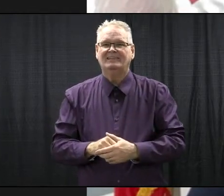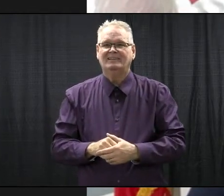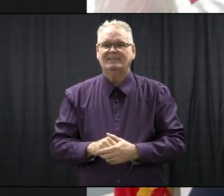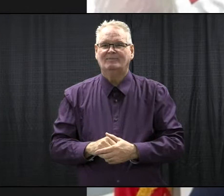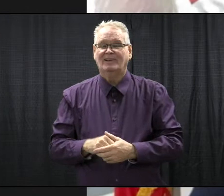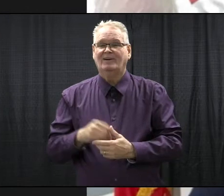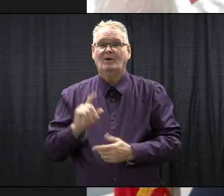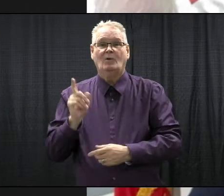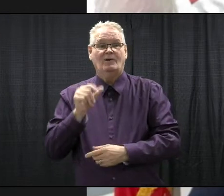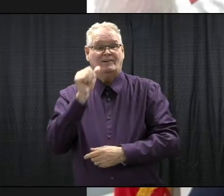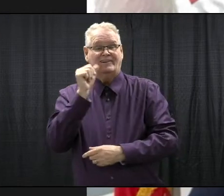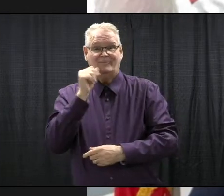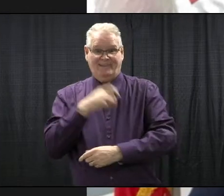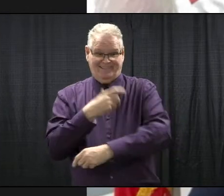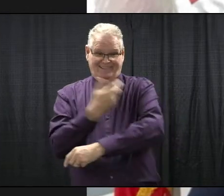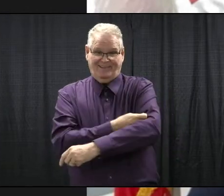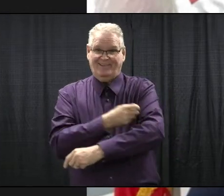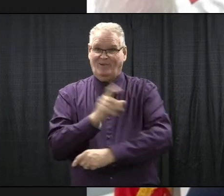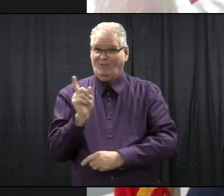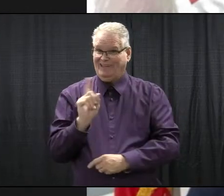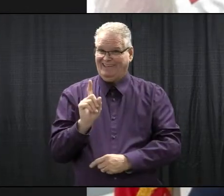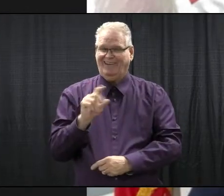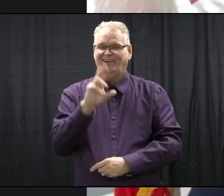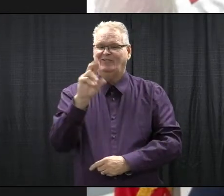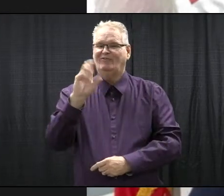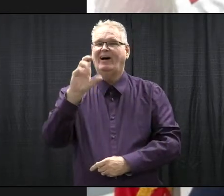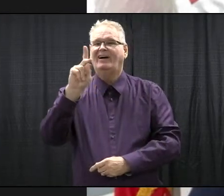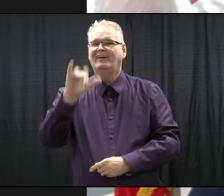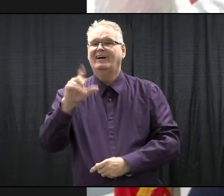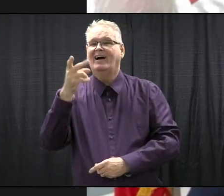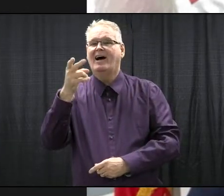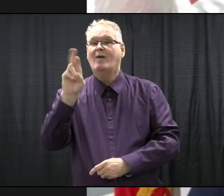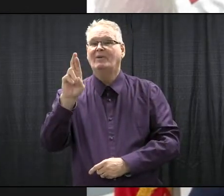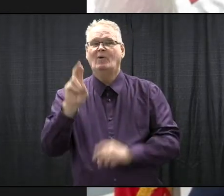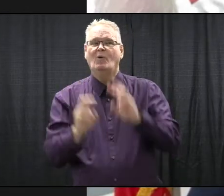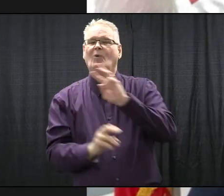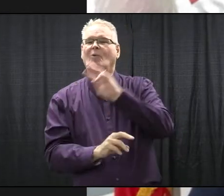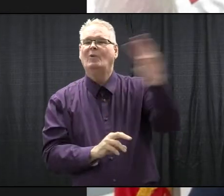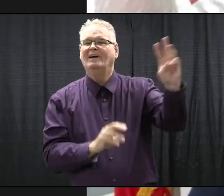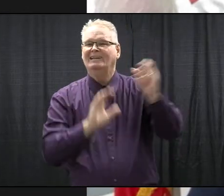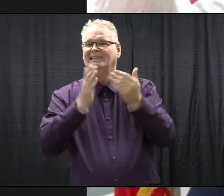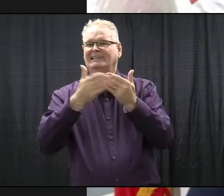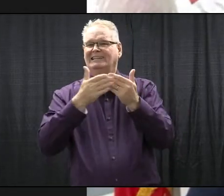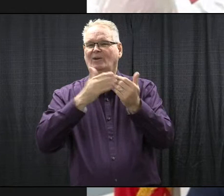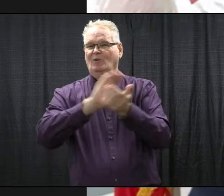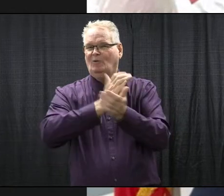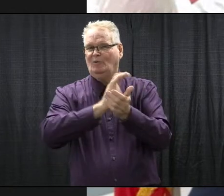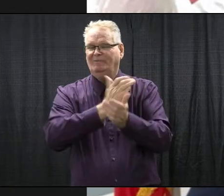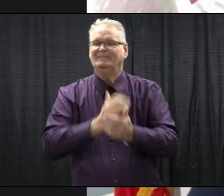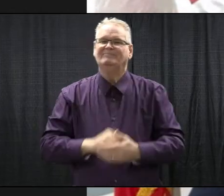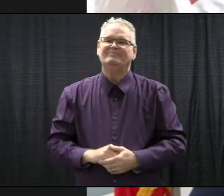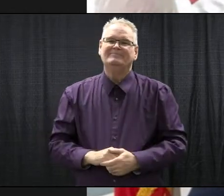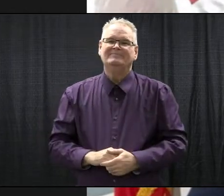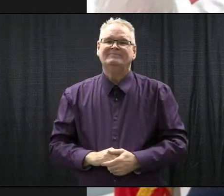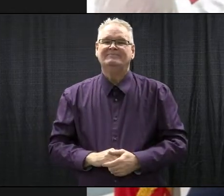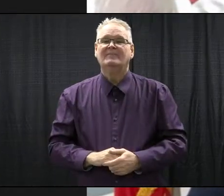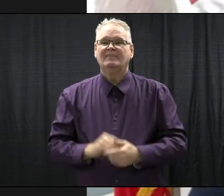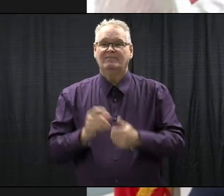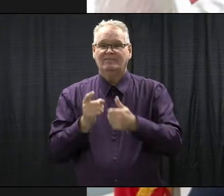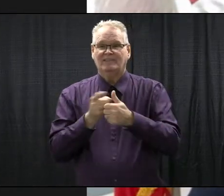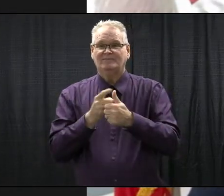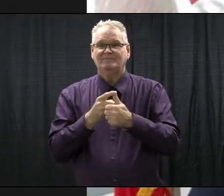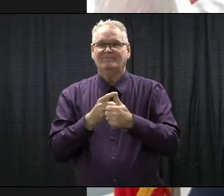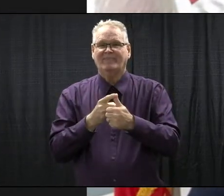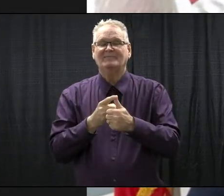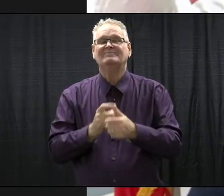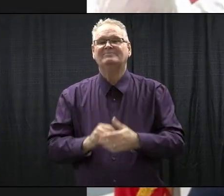first dose was Pfizer, the second dose was Moderna, and I couldn't feel better. It's a safe, hybrid way to do things. And I encourage everyone to